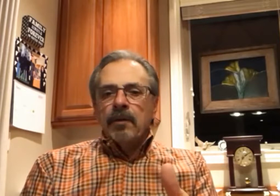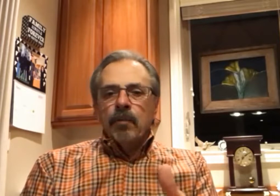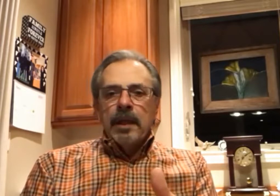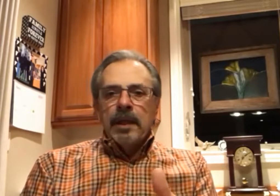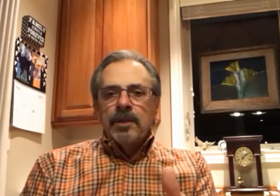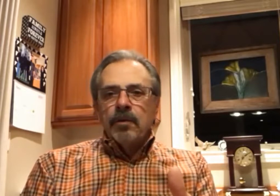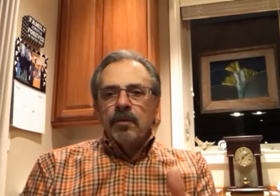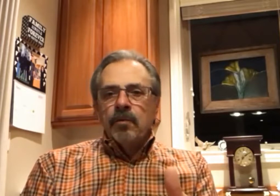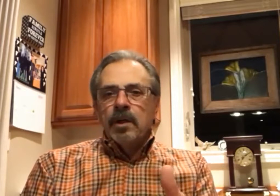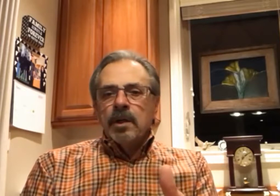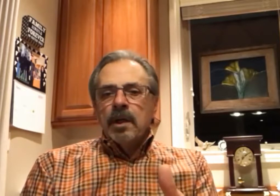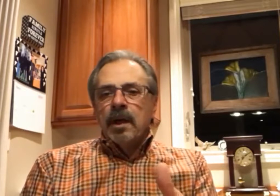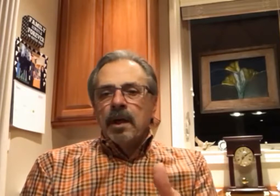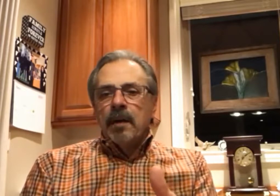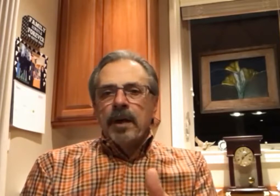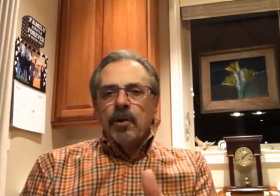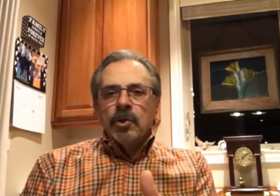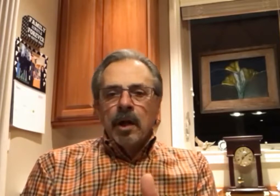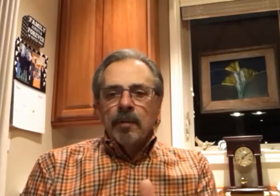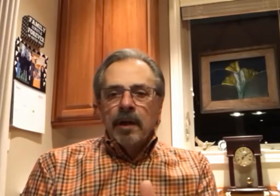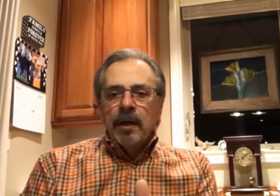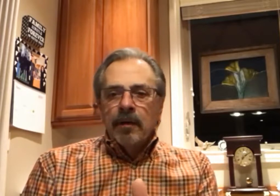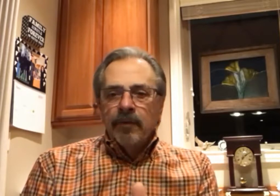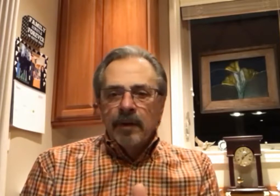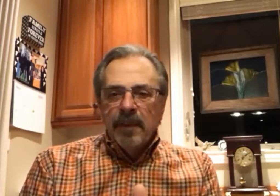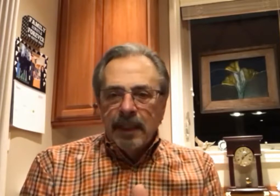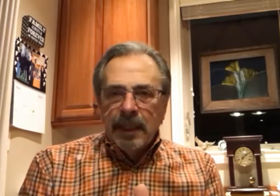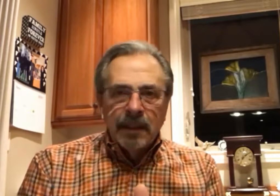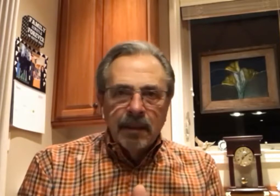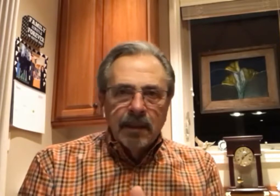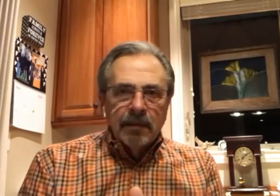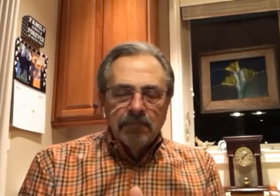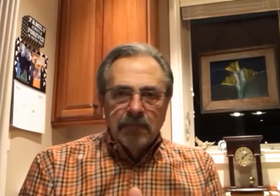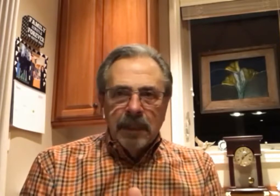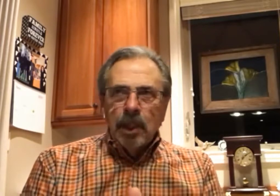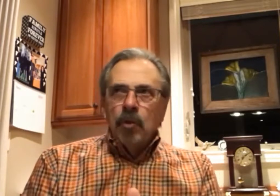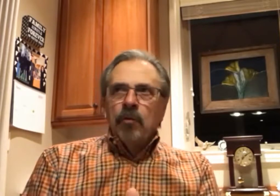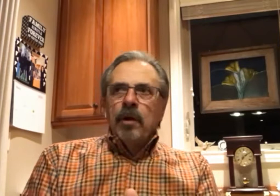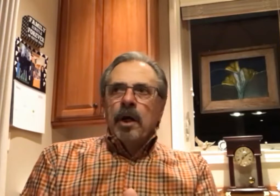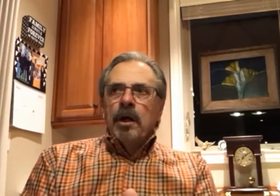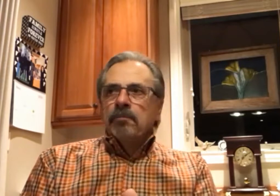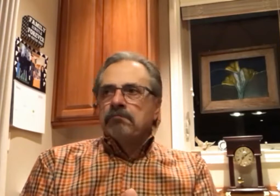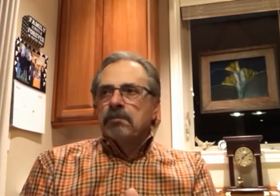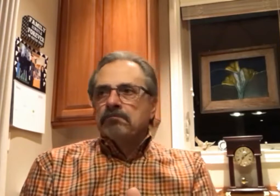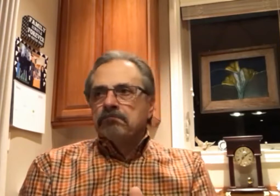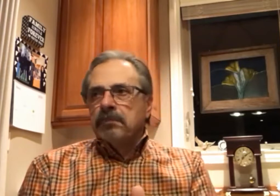How can we do a better job of emitting,